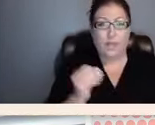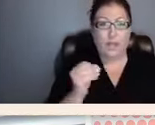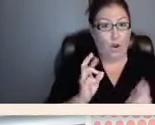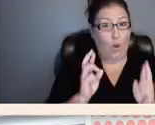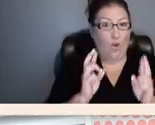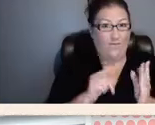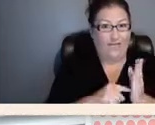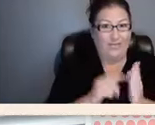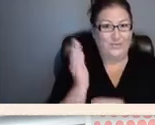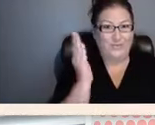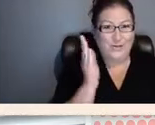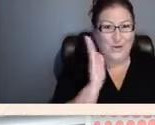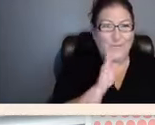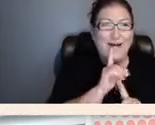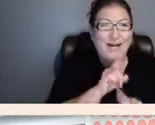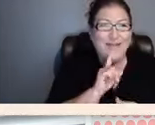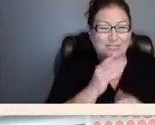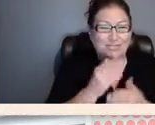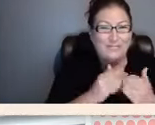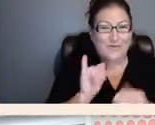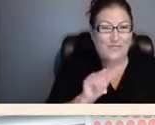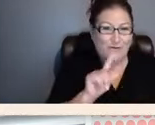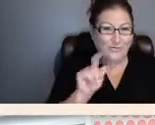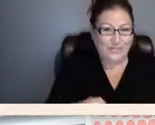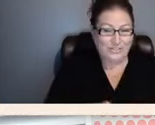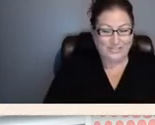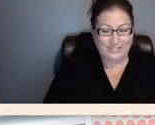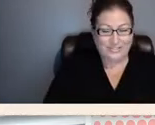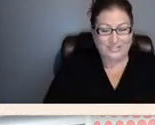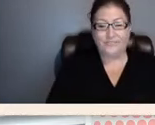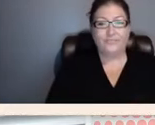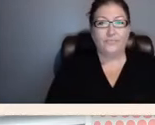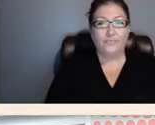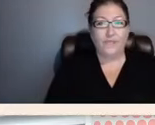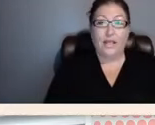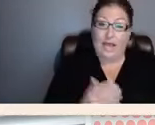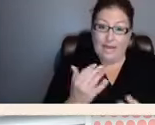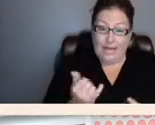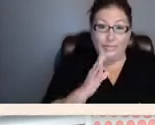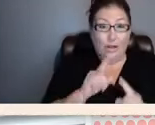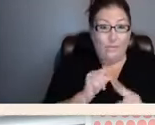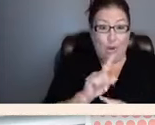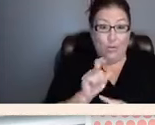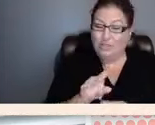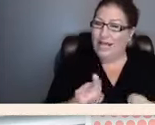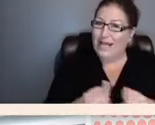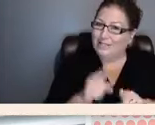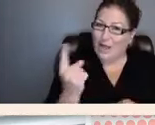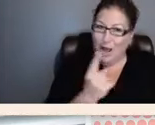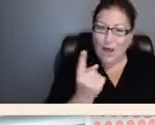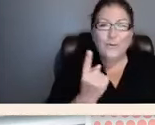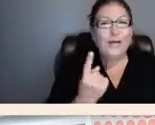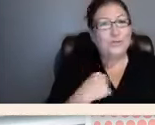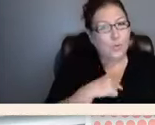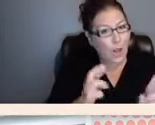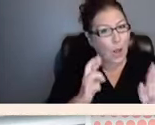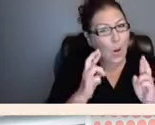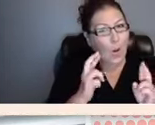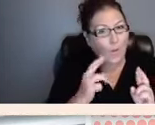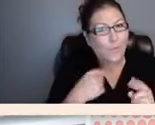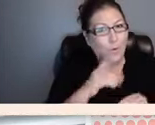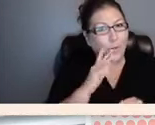is going to answer some of those questions for you. Now, speaking of questions, as always, we're hoping to get questions and comments from